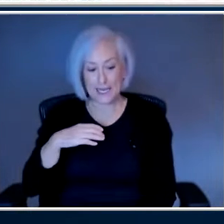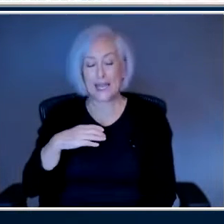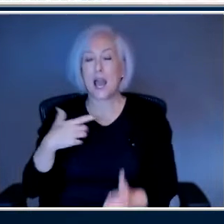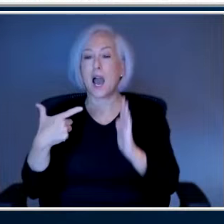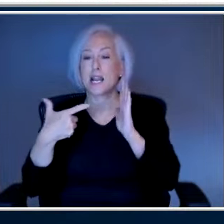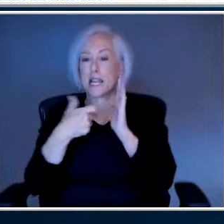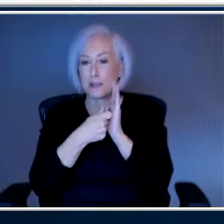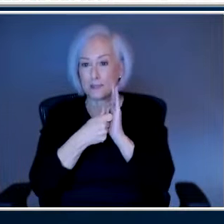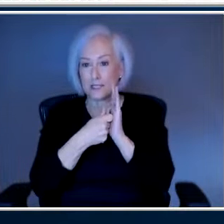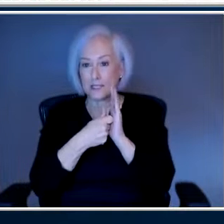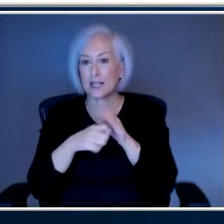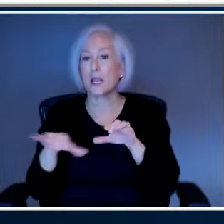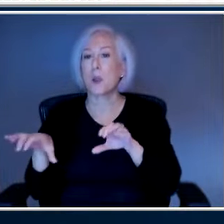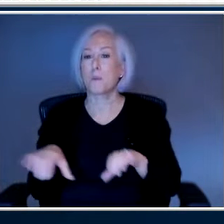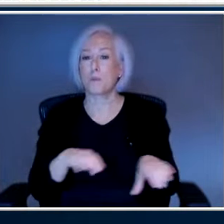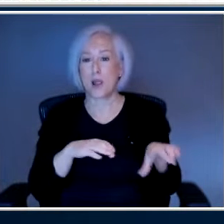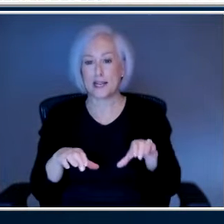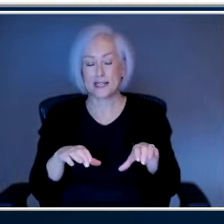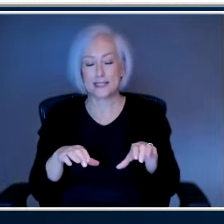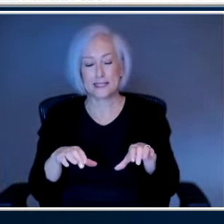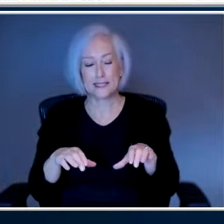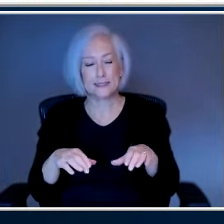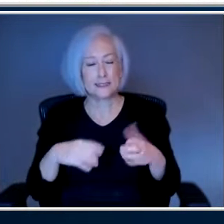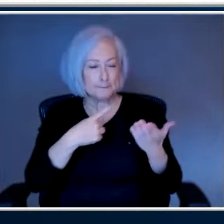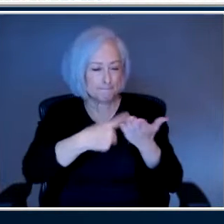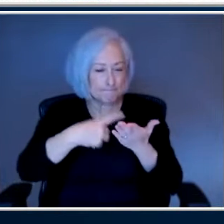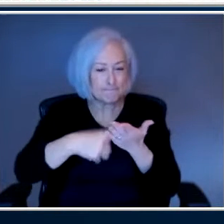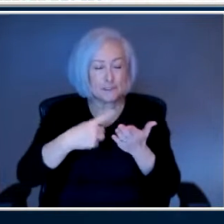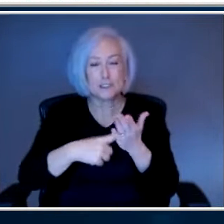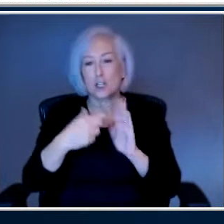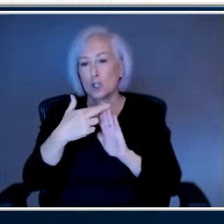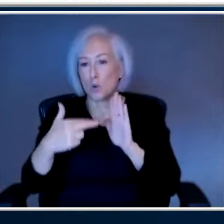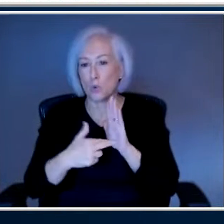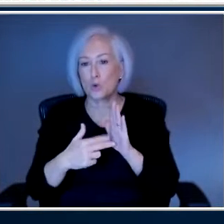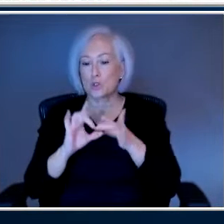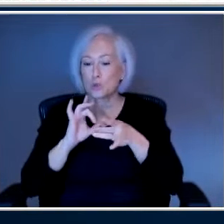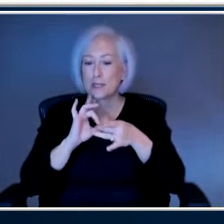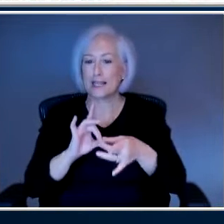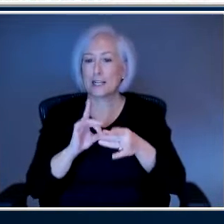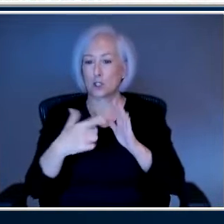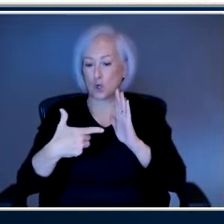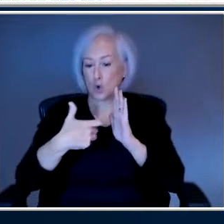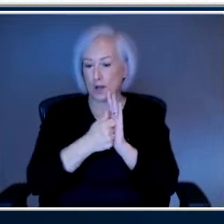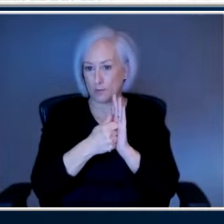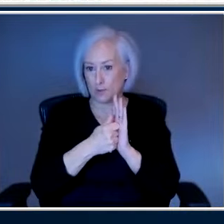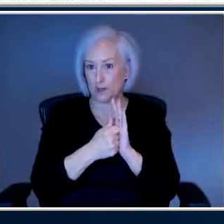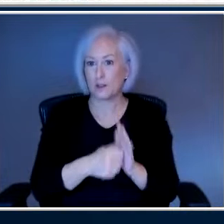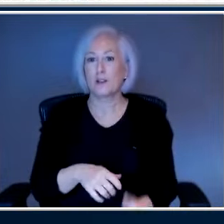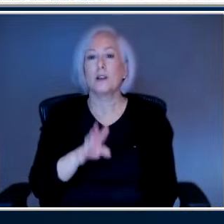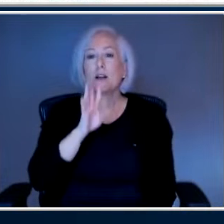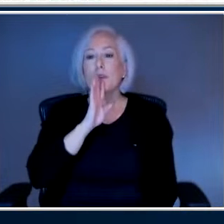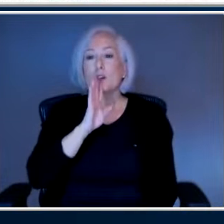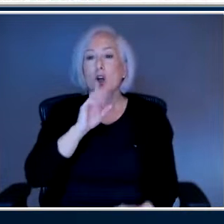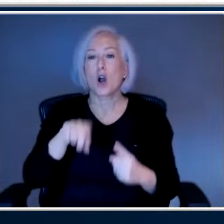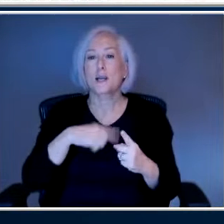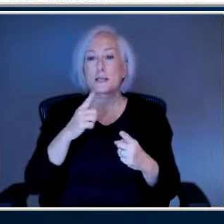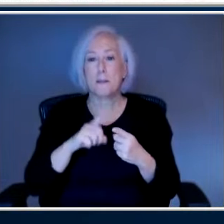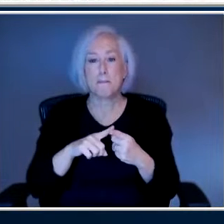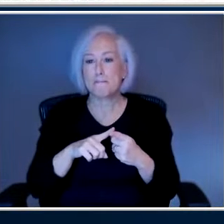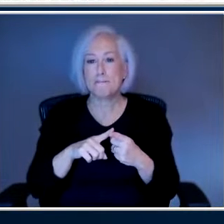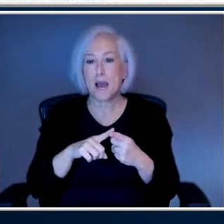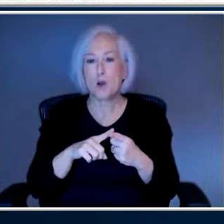rules and recommendations, and there were a couple of highlights from that meeting, including talk of a spring booster. What did they